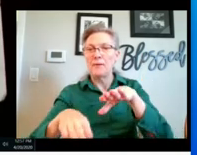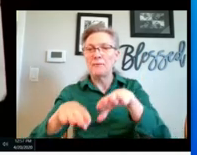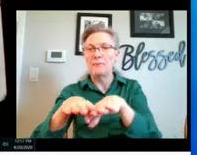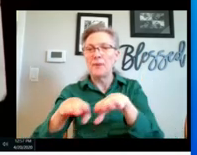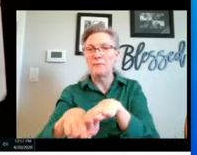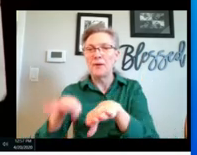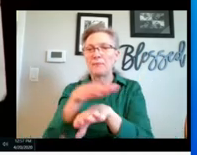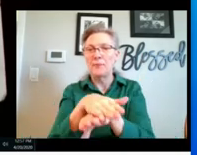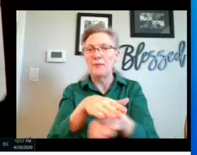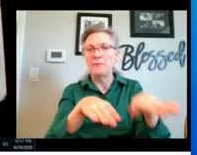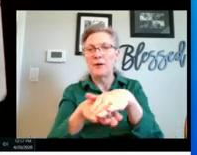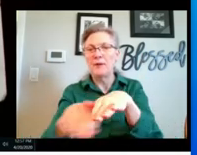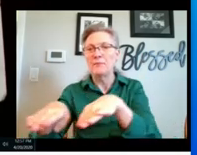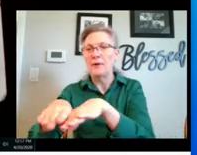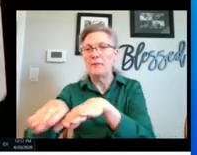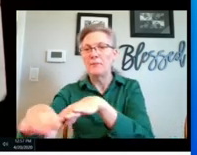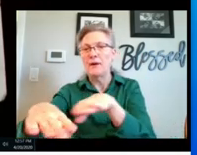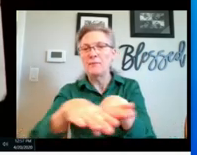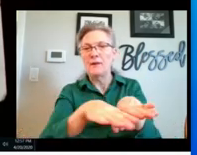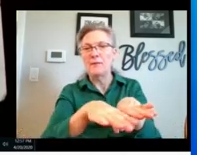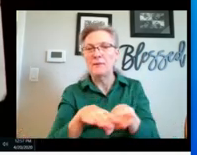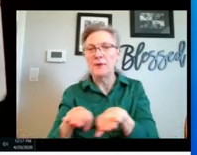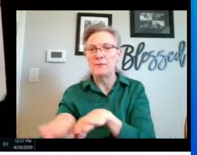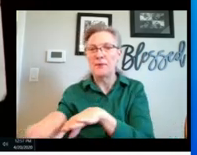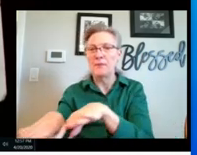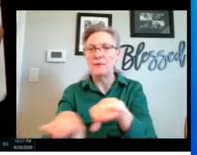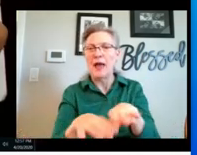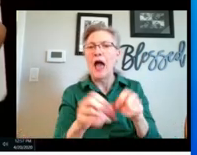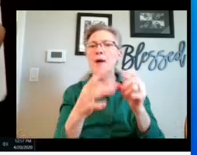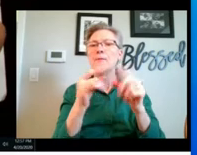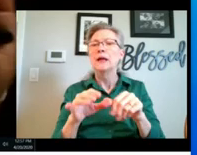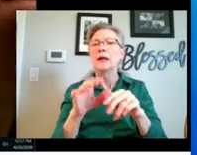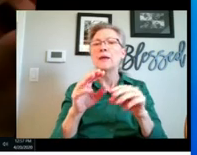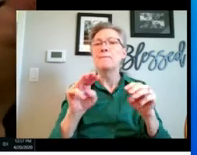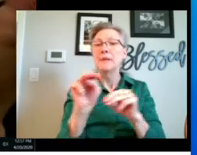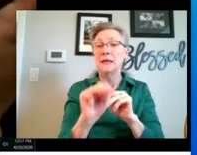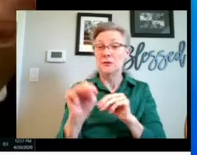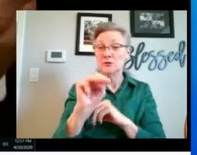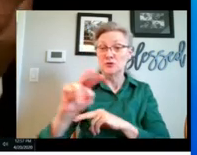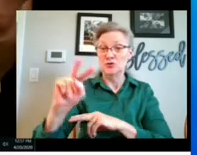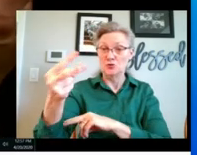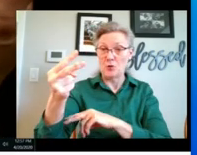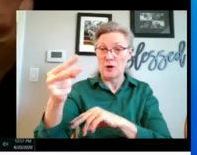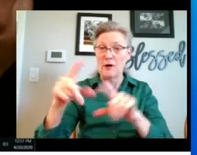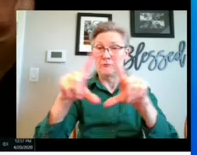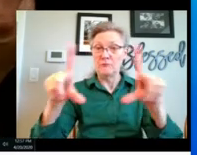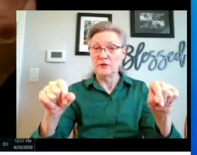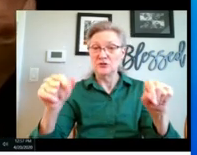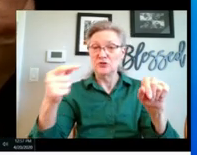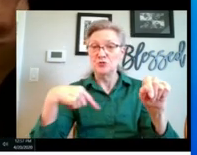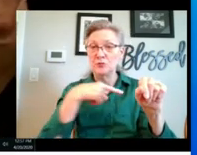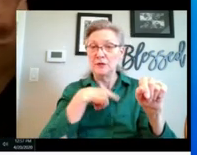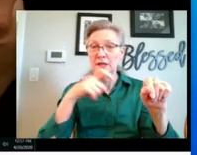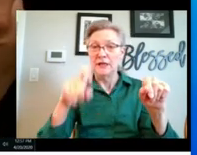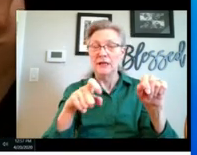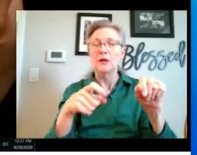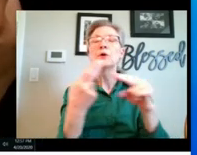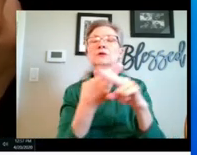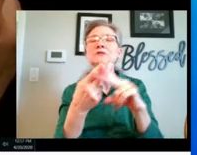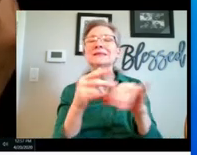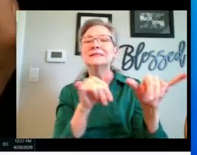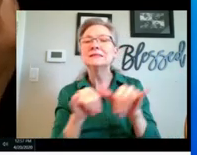brick. Our question is, how many square meters of bricks do we need, right? Well, we can use the same process that we